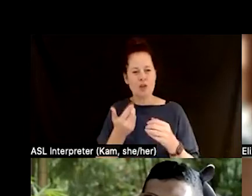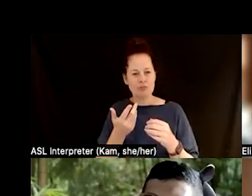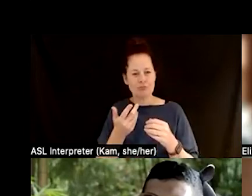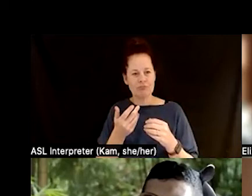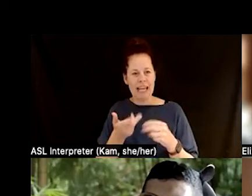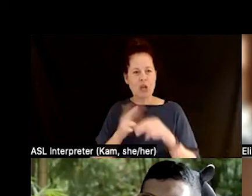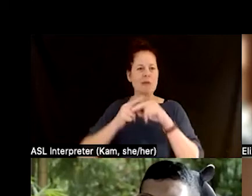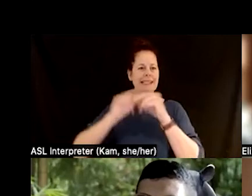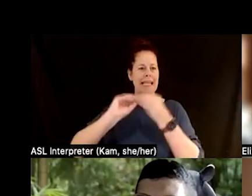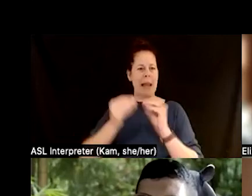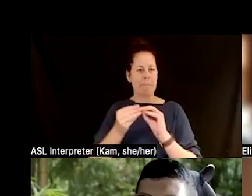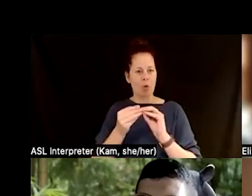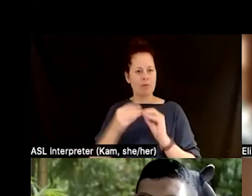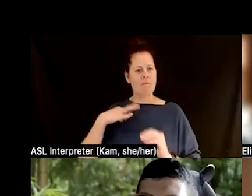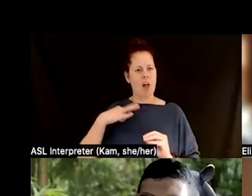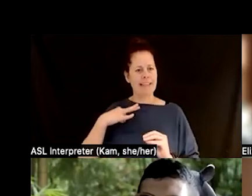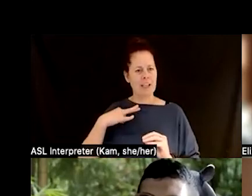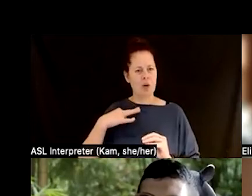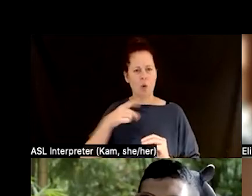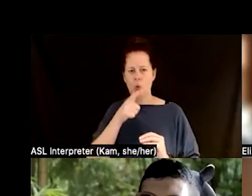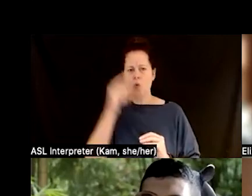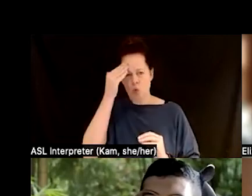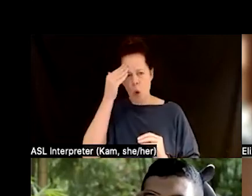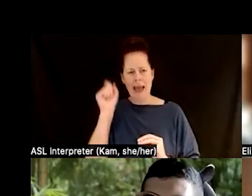but in the meantime, you can certainly request that.